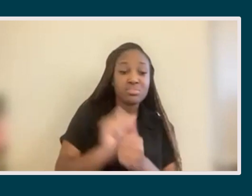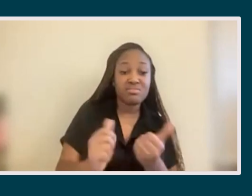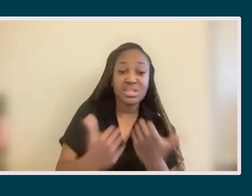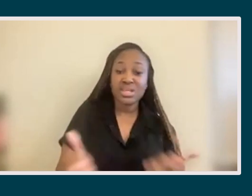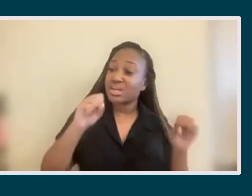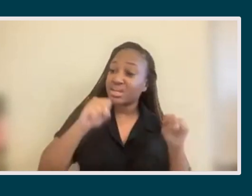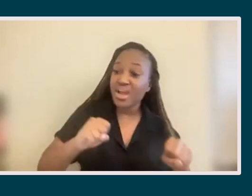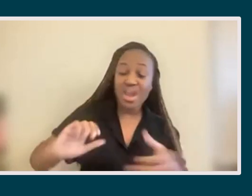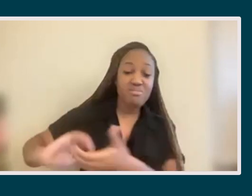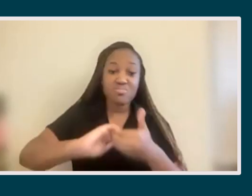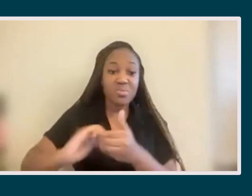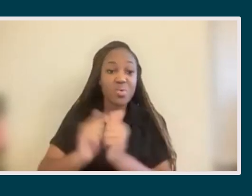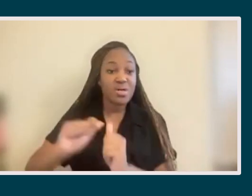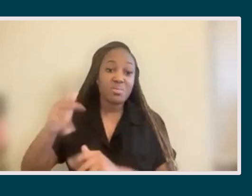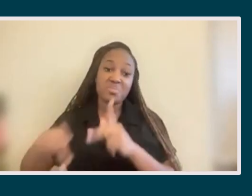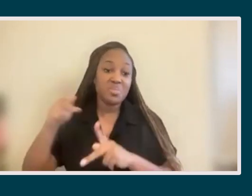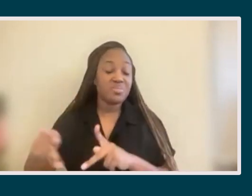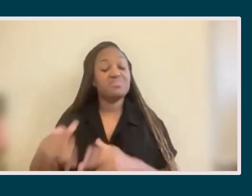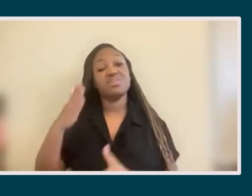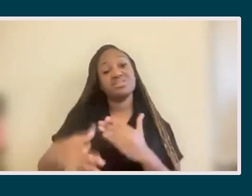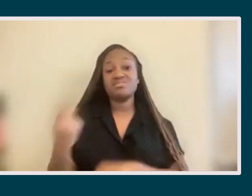end of the night, I'm just letting that shit go.